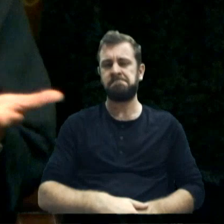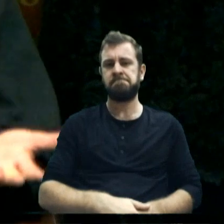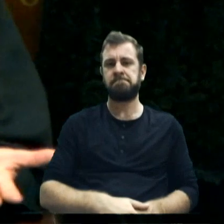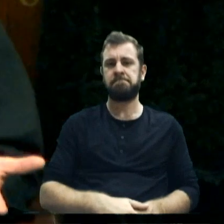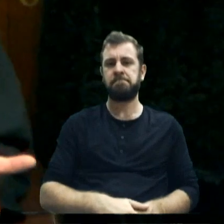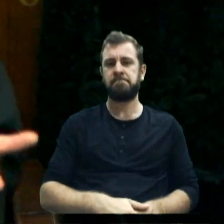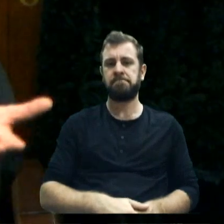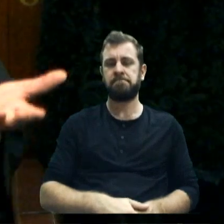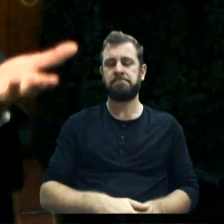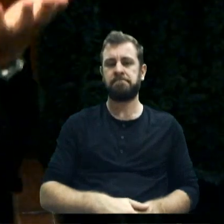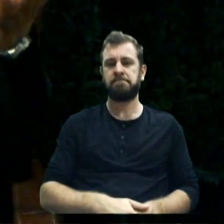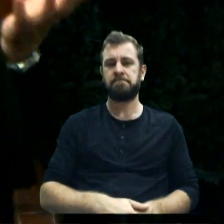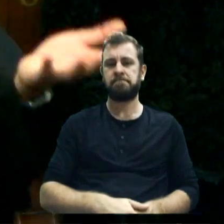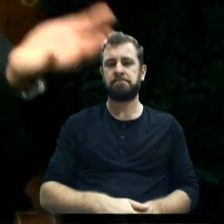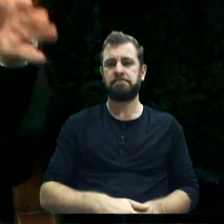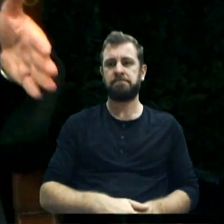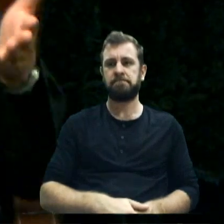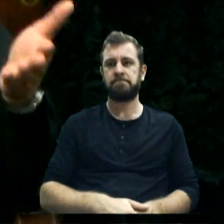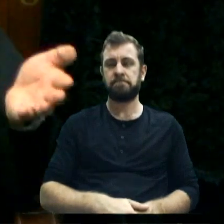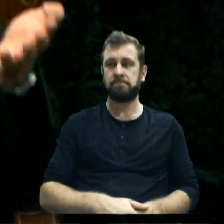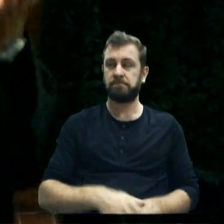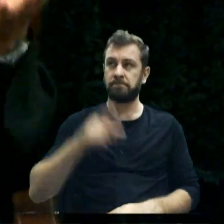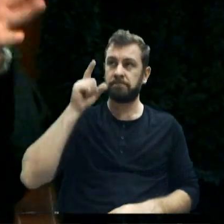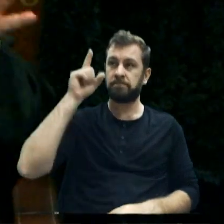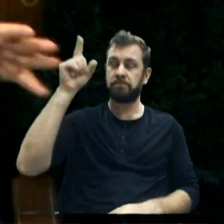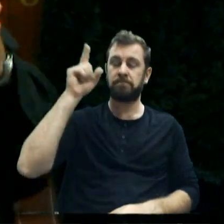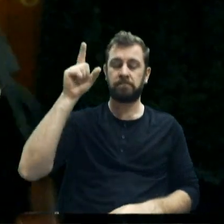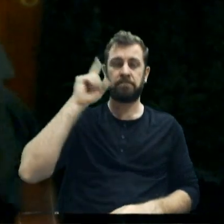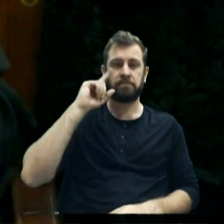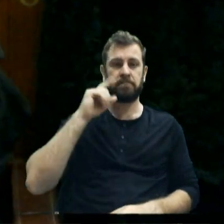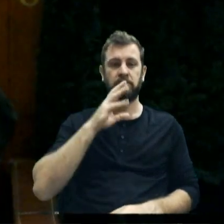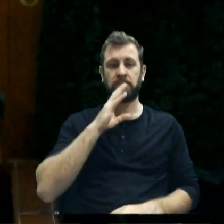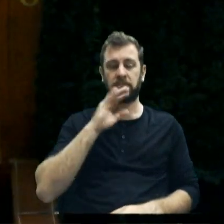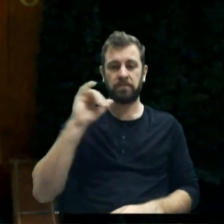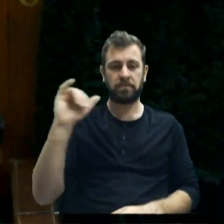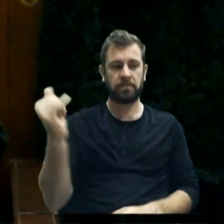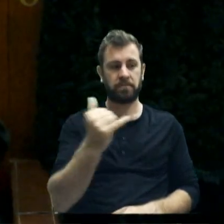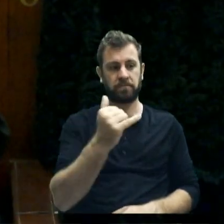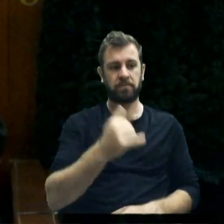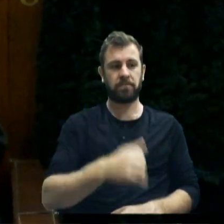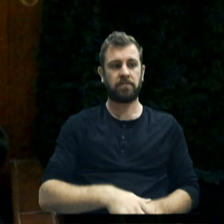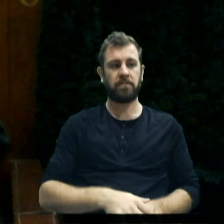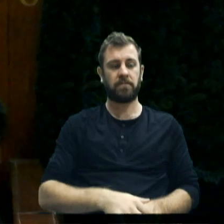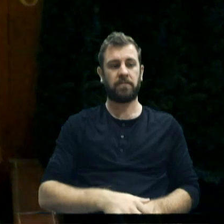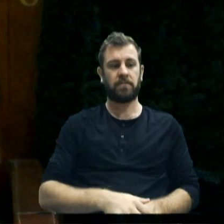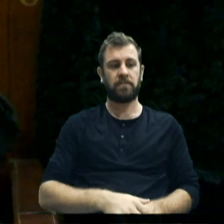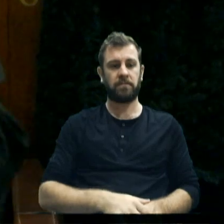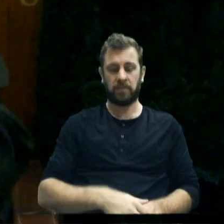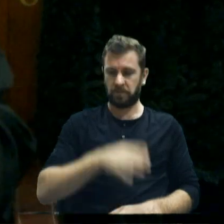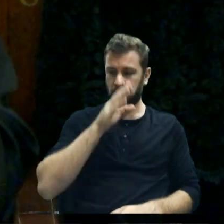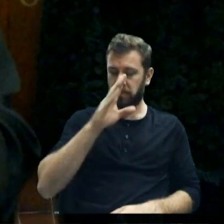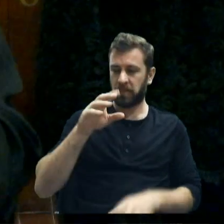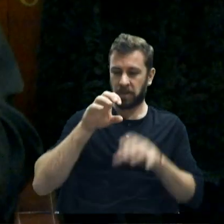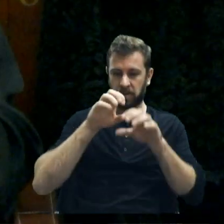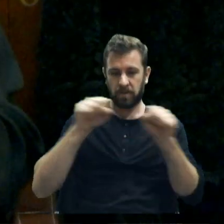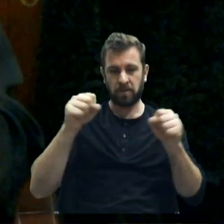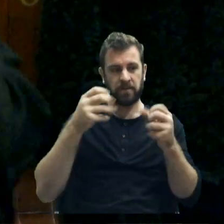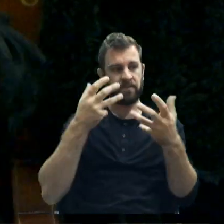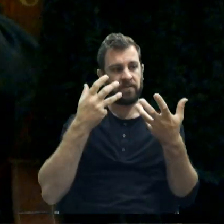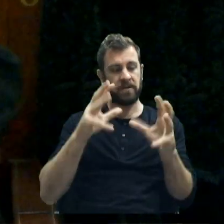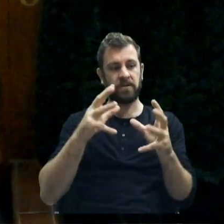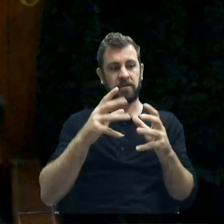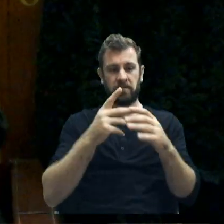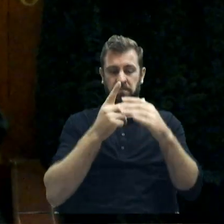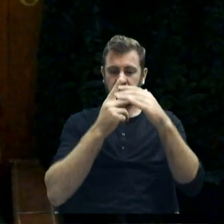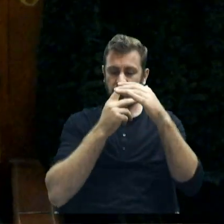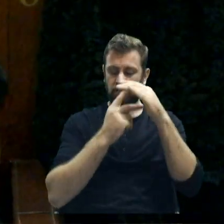Ya Rasulullah, talqeen read by you, salatul mayyit read by you, ghusl given by you, buried by your hands. He was a